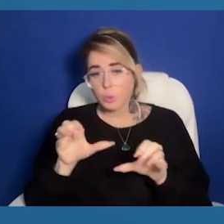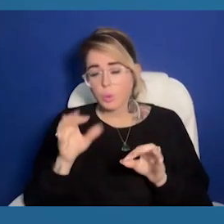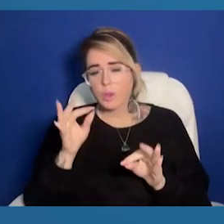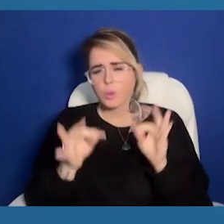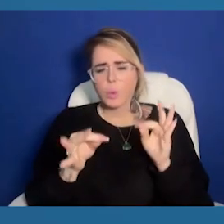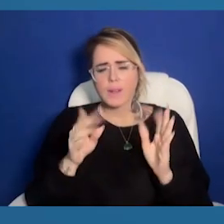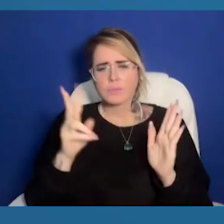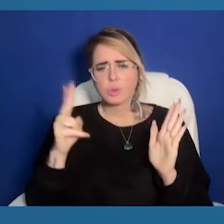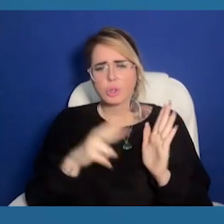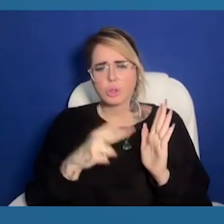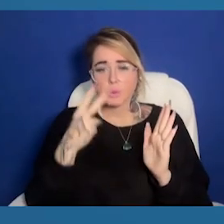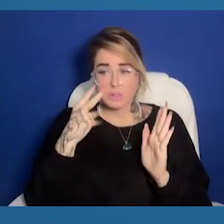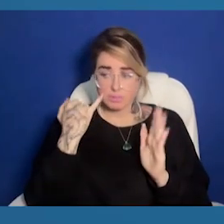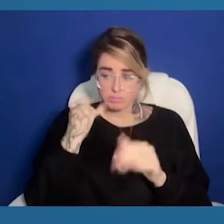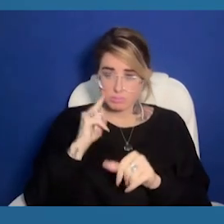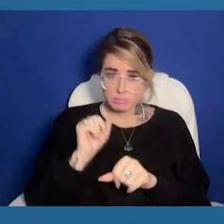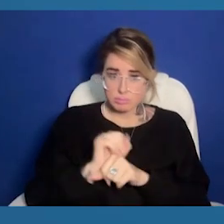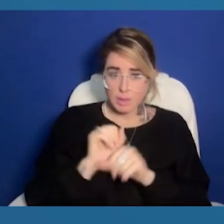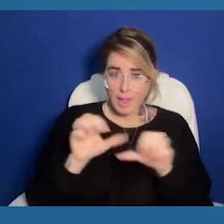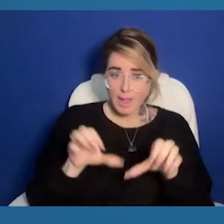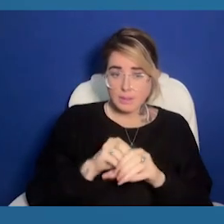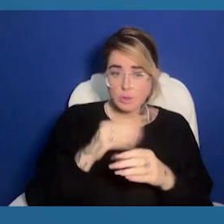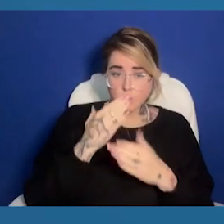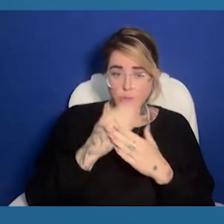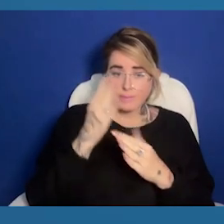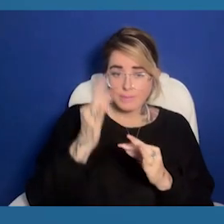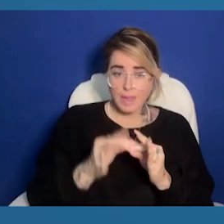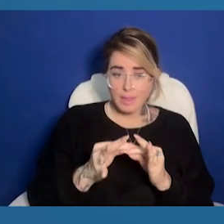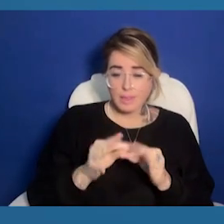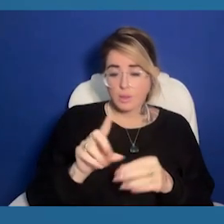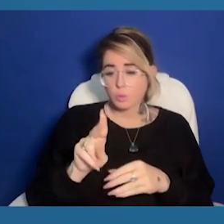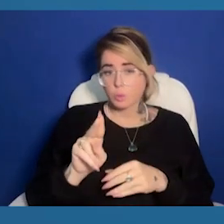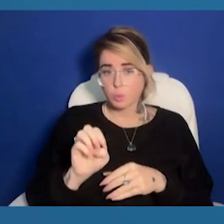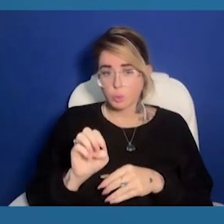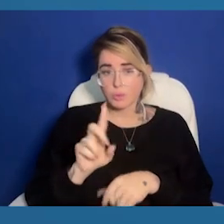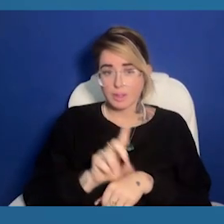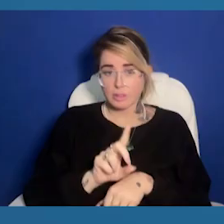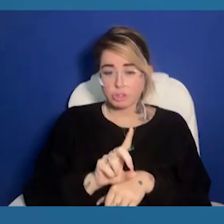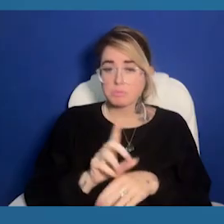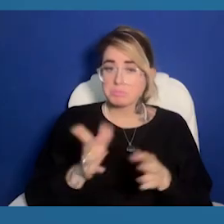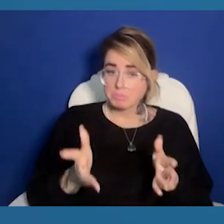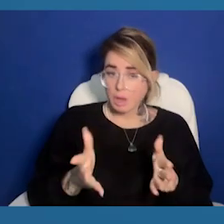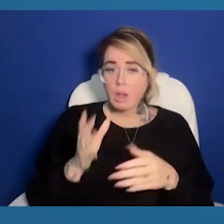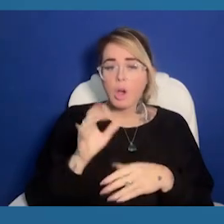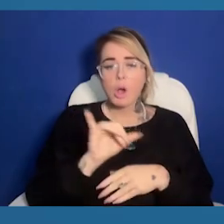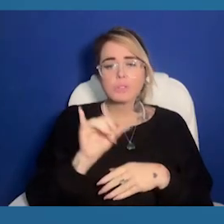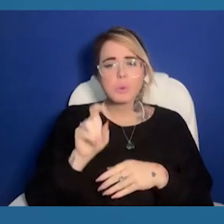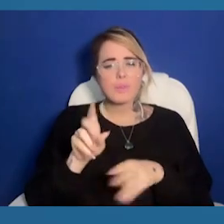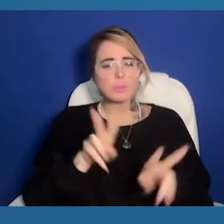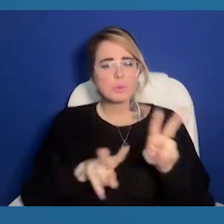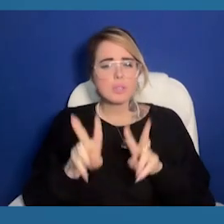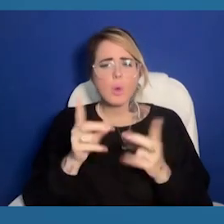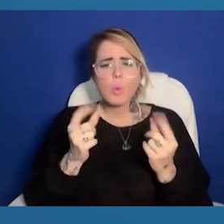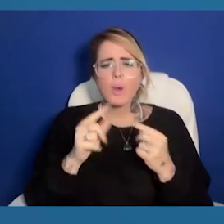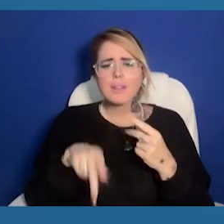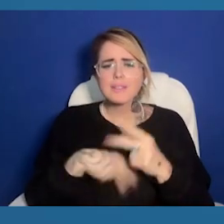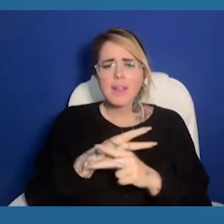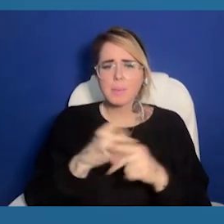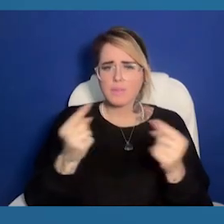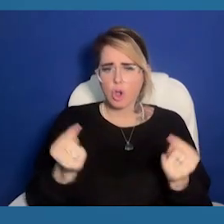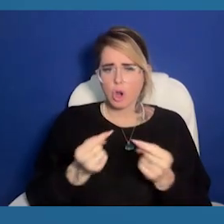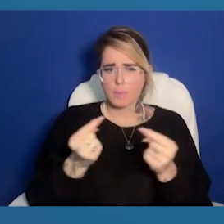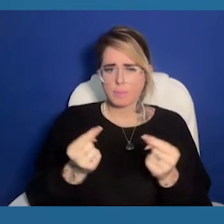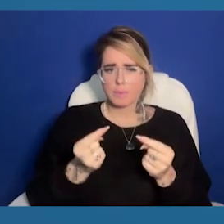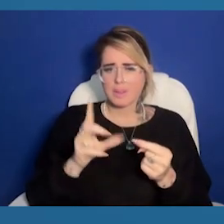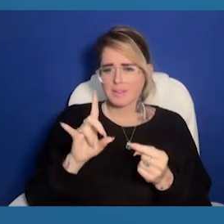at whether or not we acted in good faith and in due diligence, and if we did, also to look at what type of harm has been suffered by the